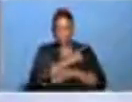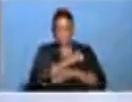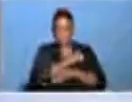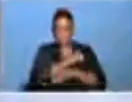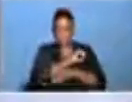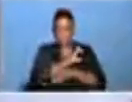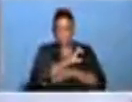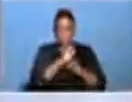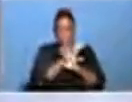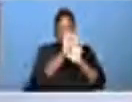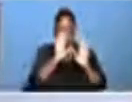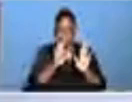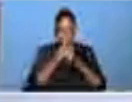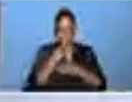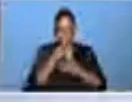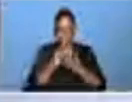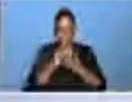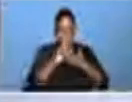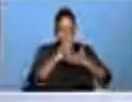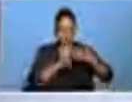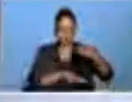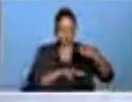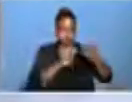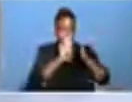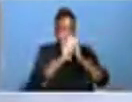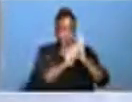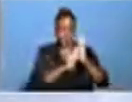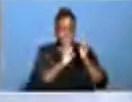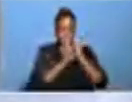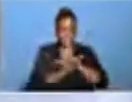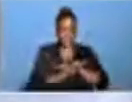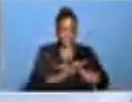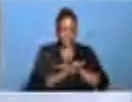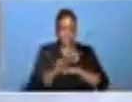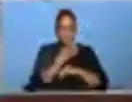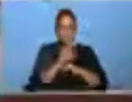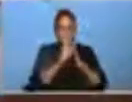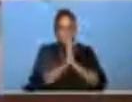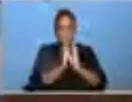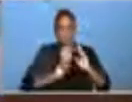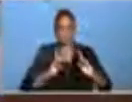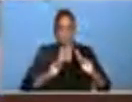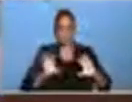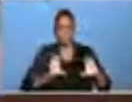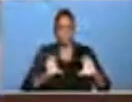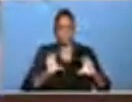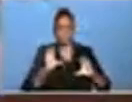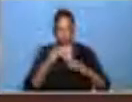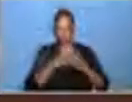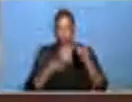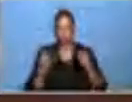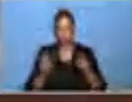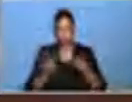optimistic now that the bill has been revived. He's now asking the public to do its part. Our next meeting, encourage your